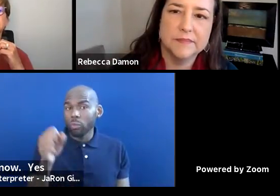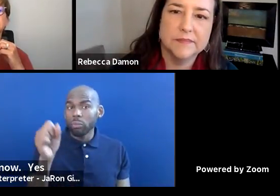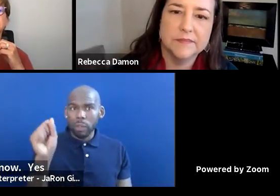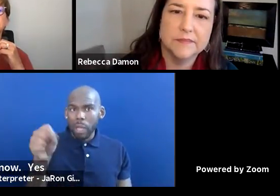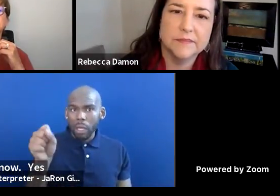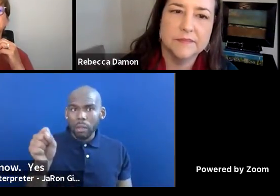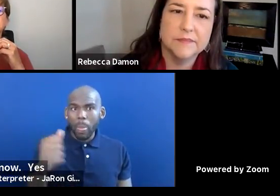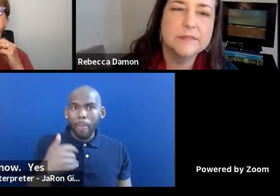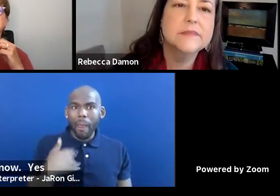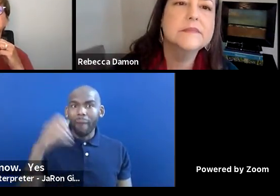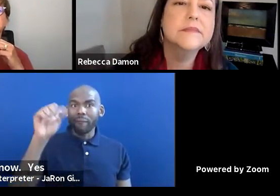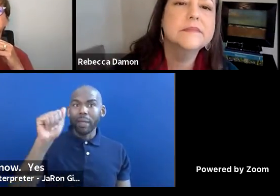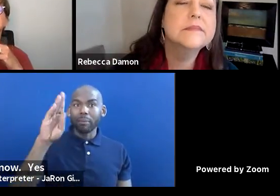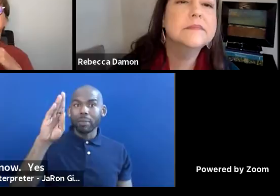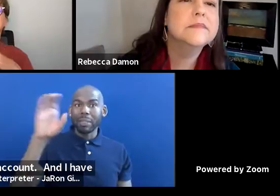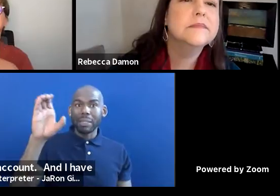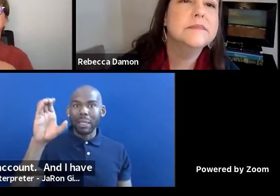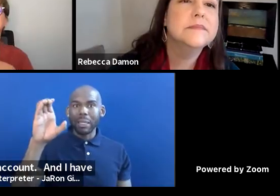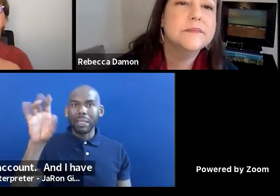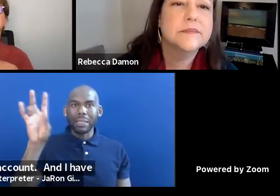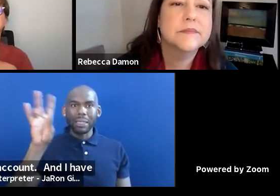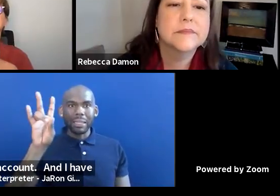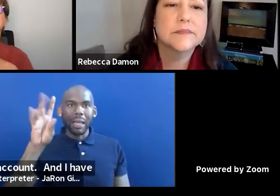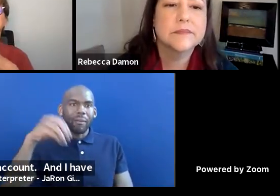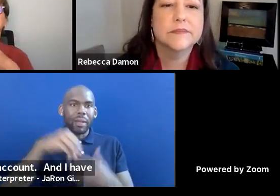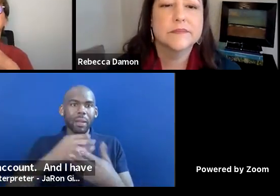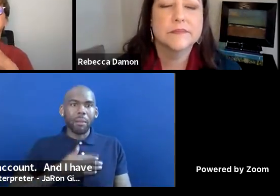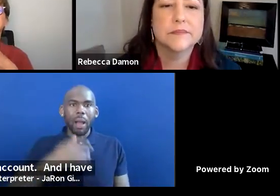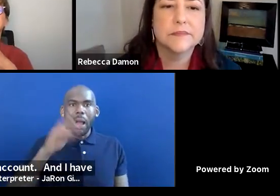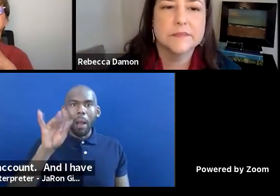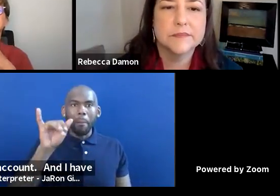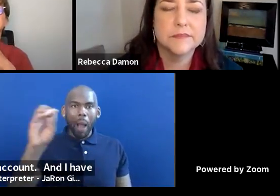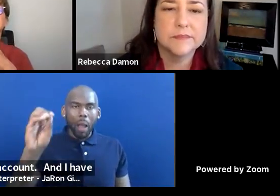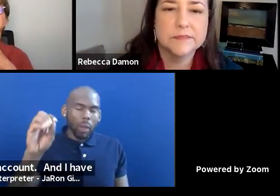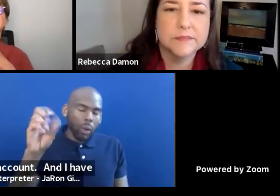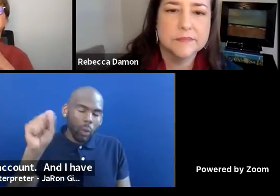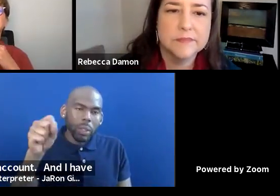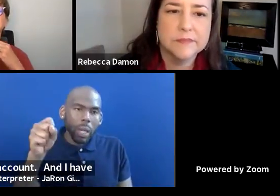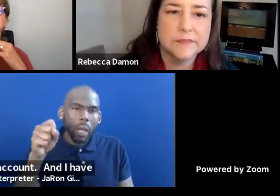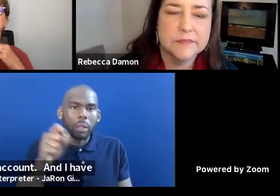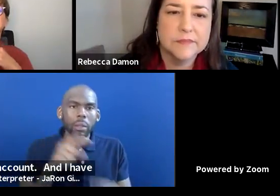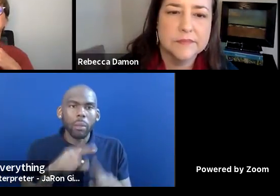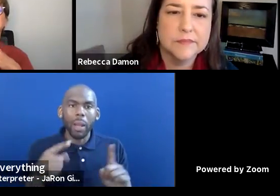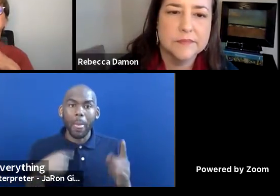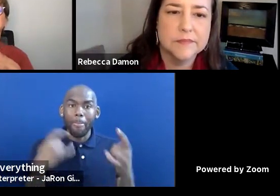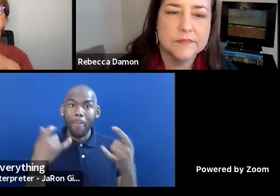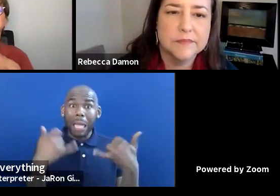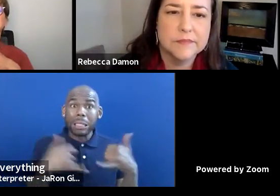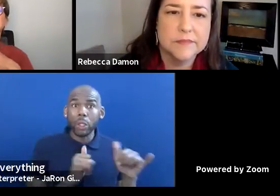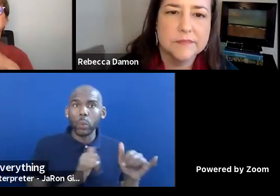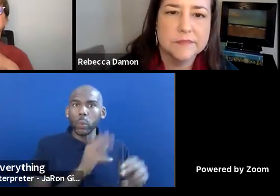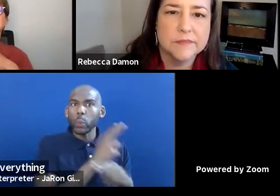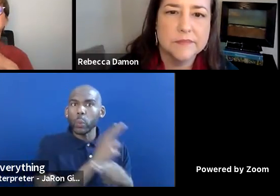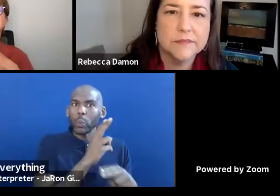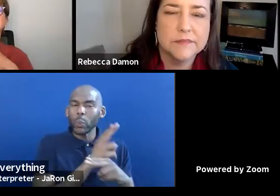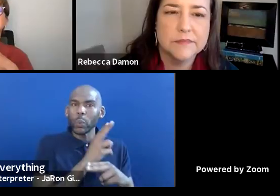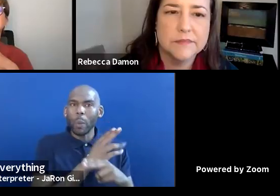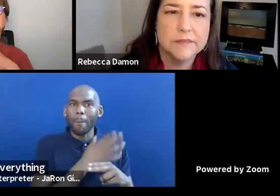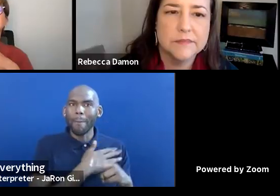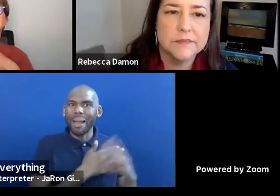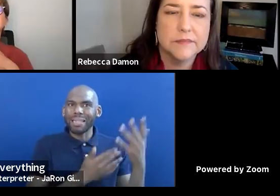I have ABC7 in my bio and everything like that, but I'm still using those same